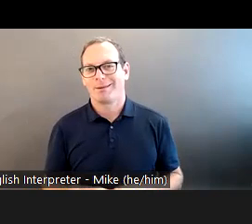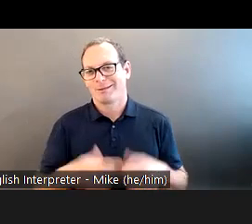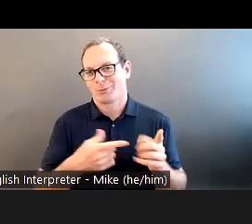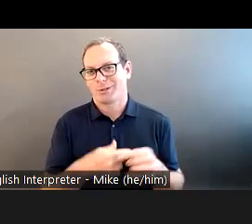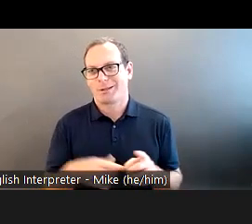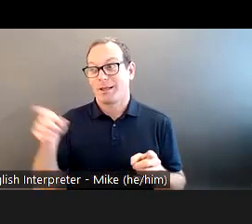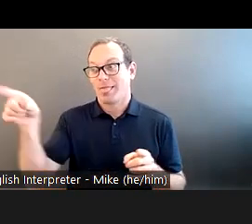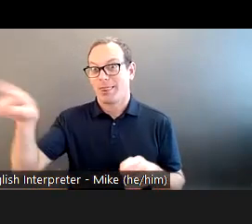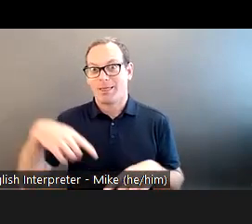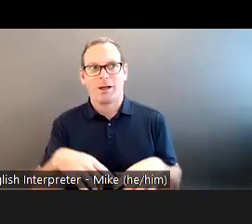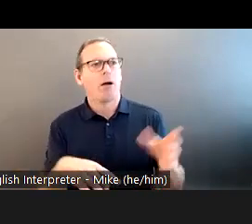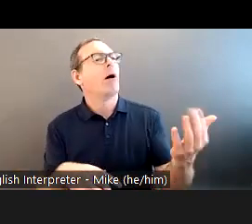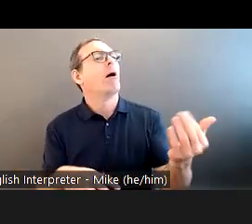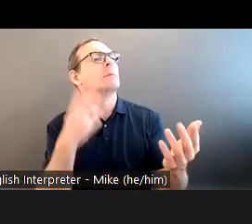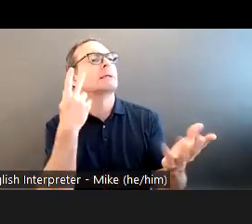it with you.